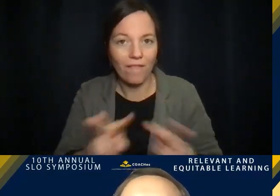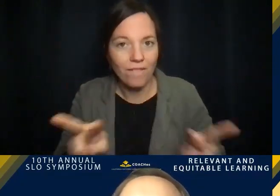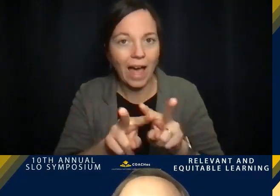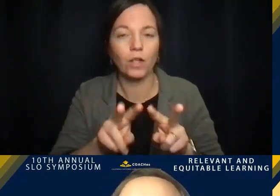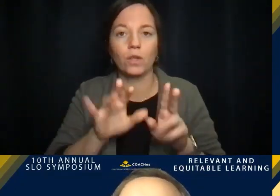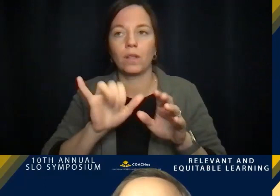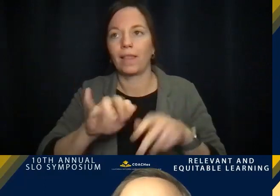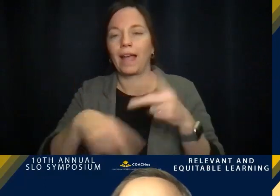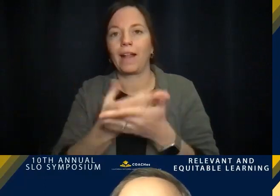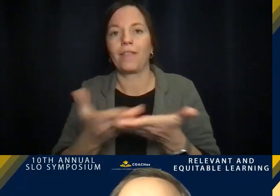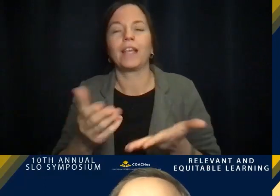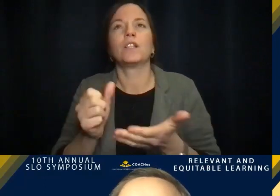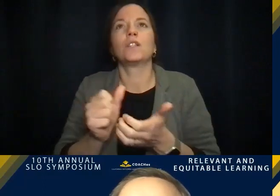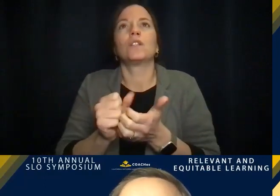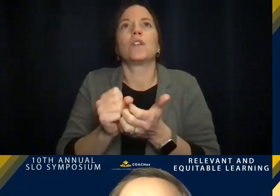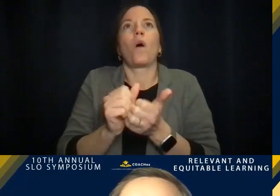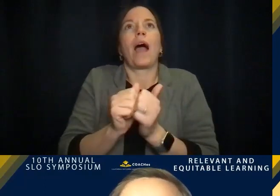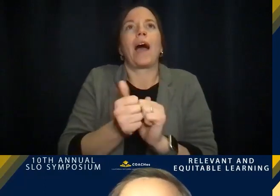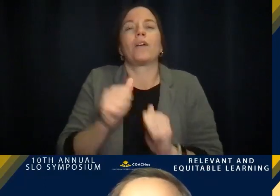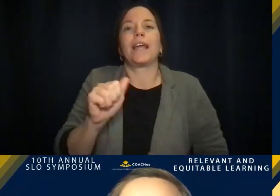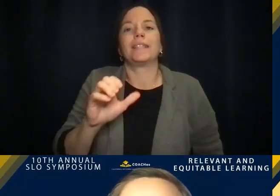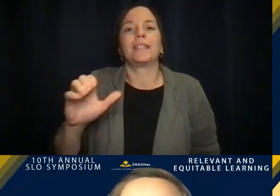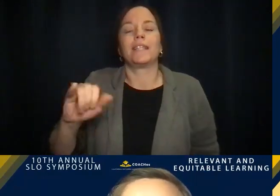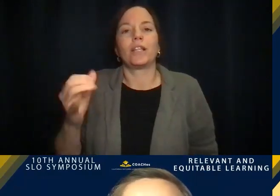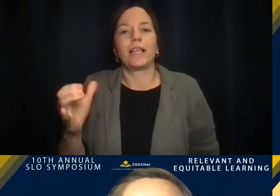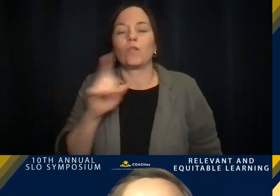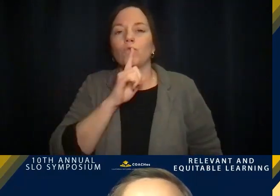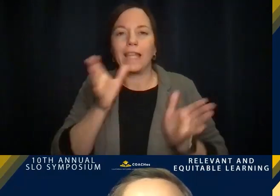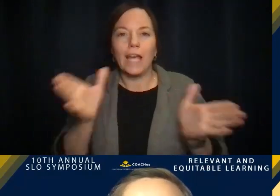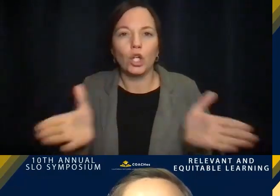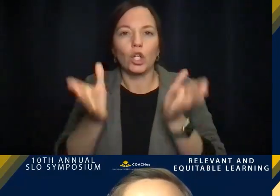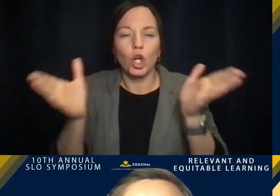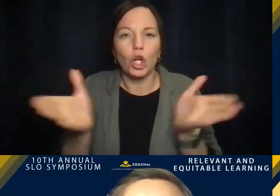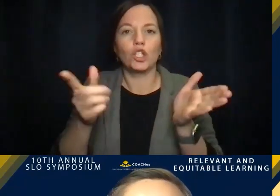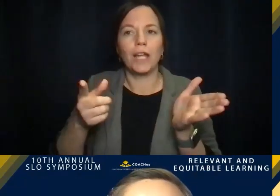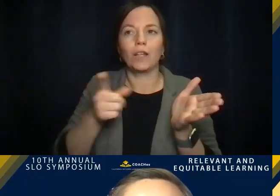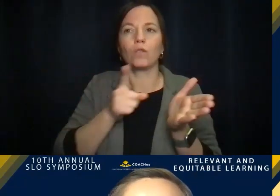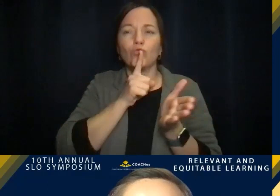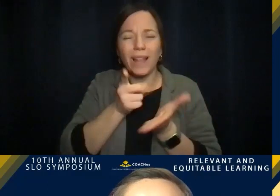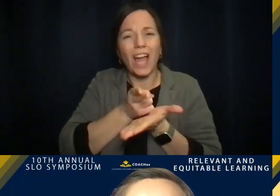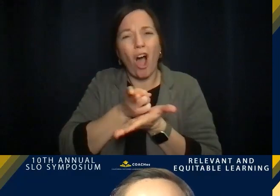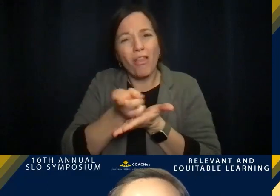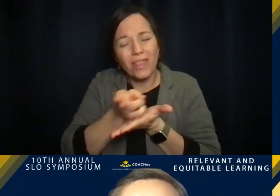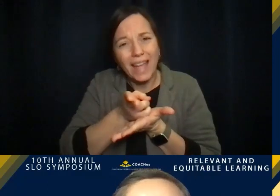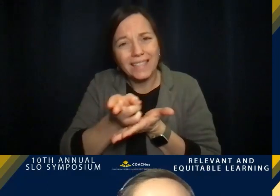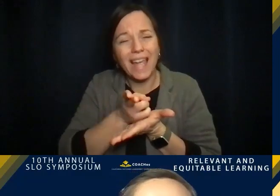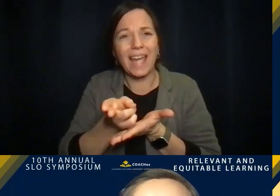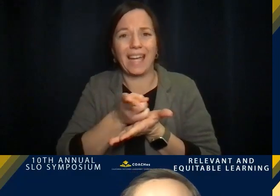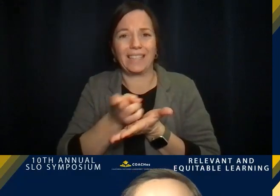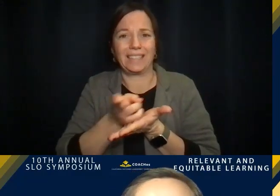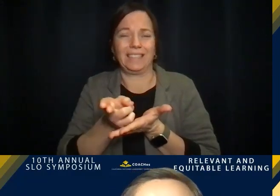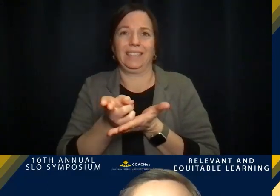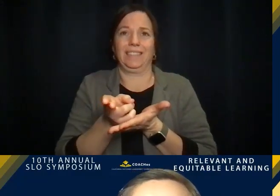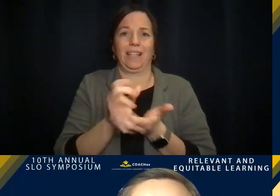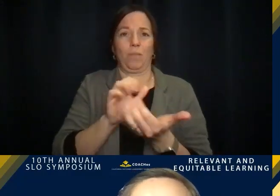how is ACCJC really encouraging campuses to be authentic with where they are on that, you know,